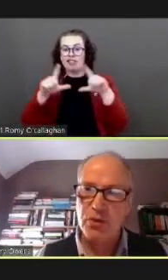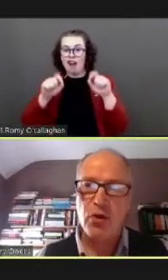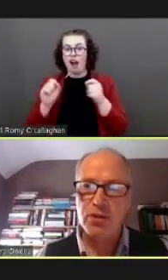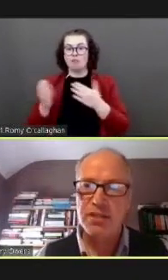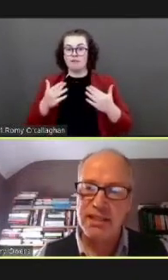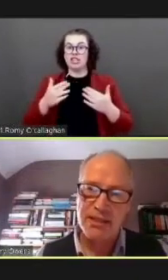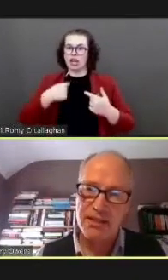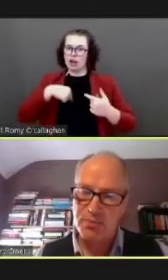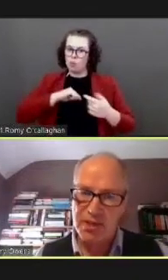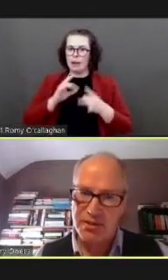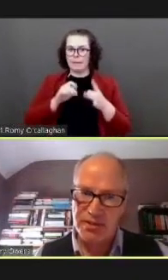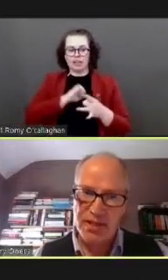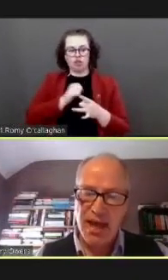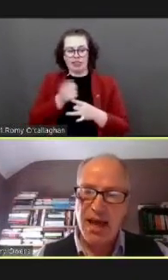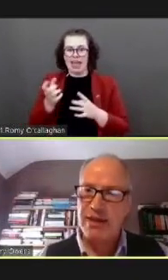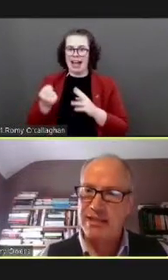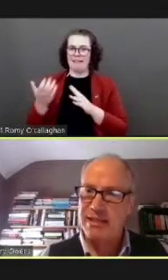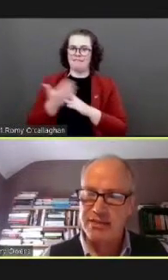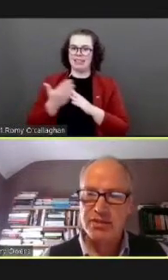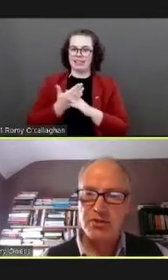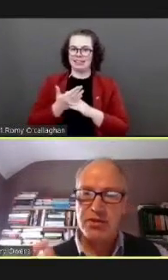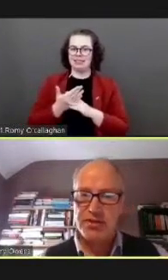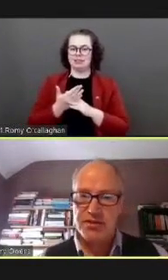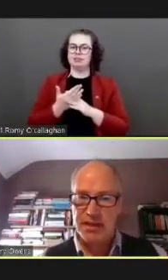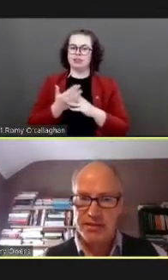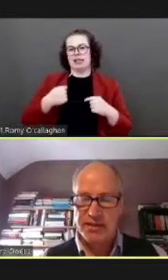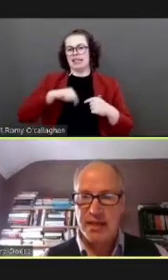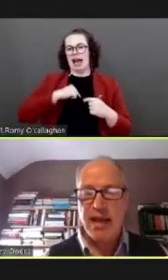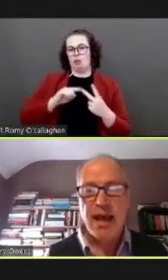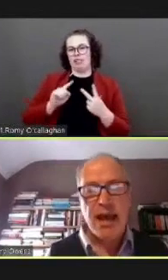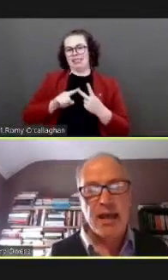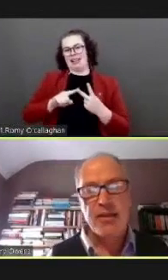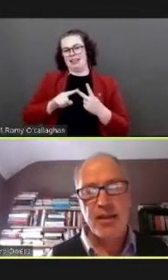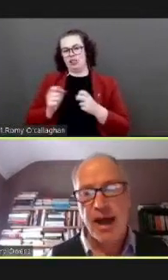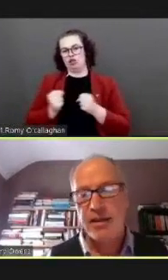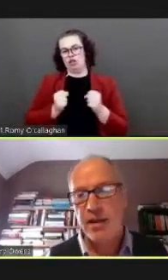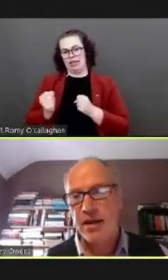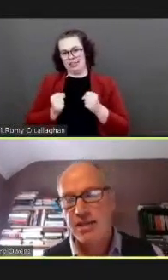of that. So all sentenced prisoners have access to these things.